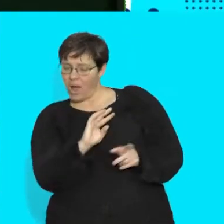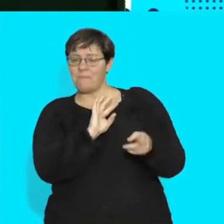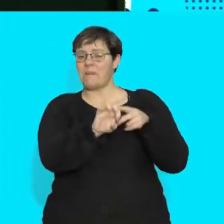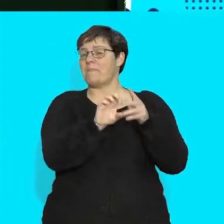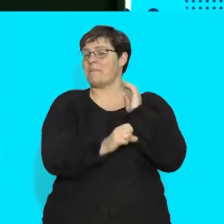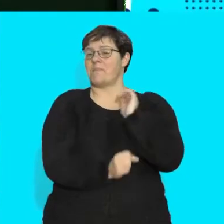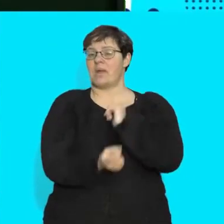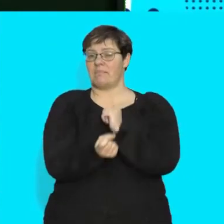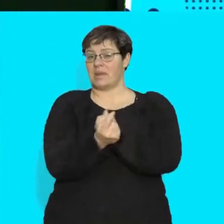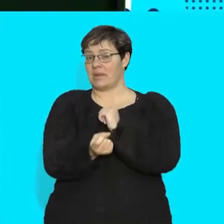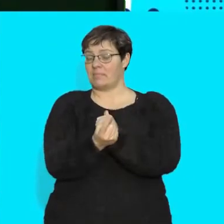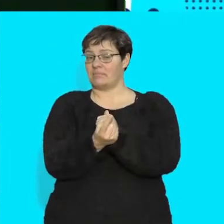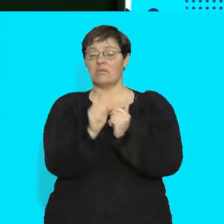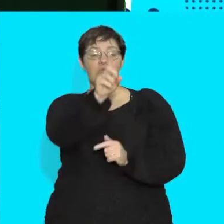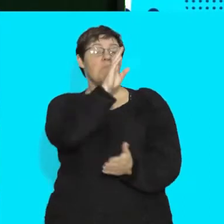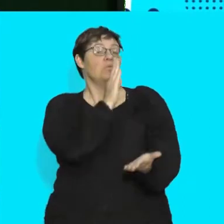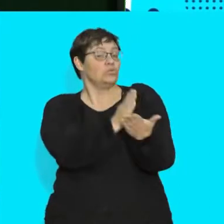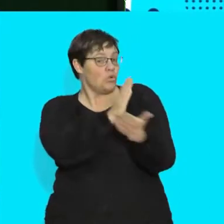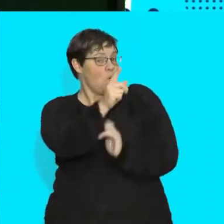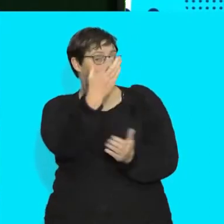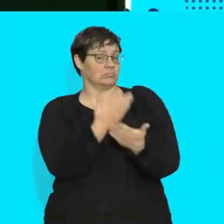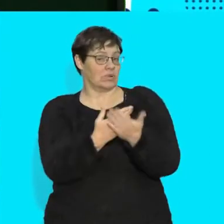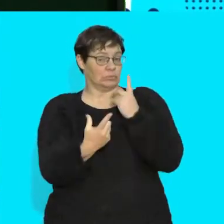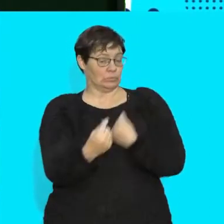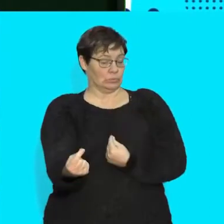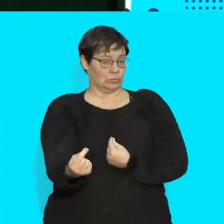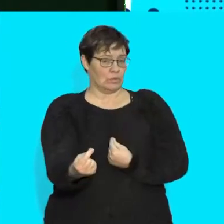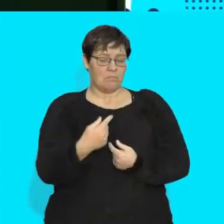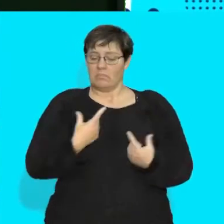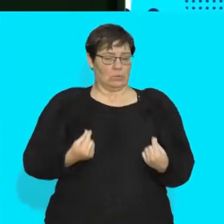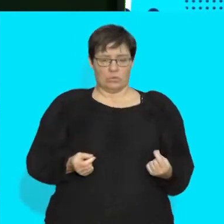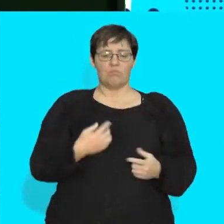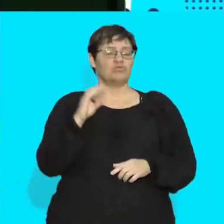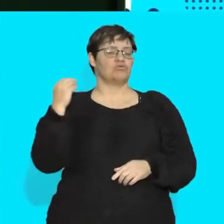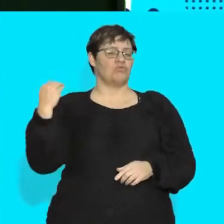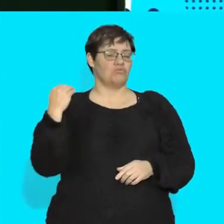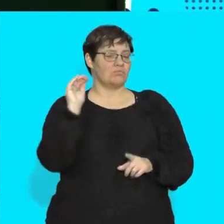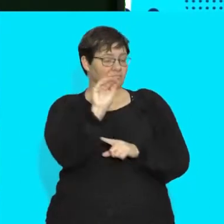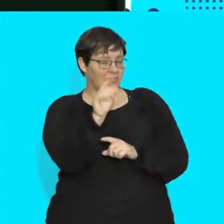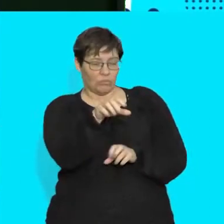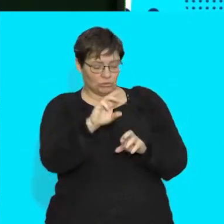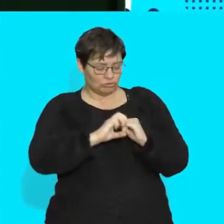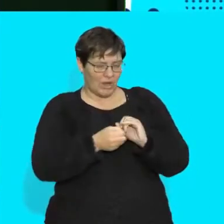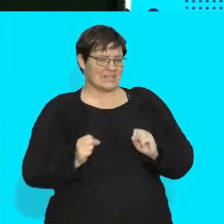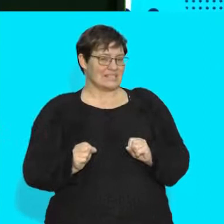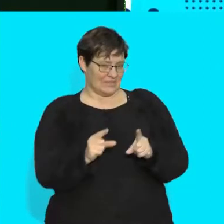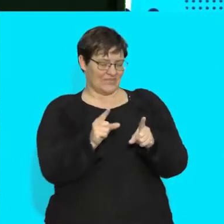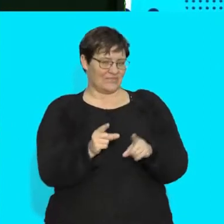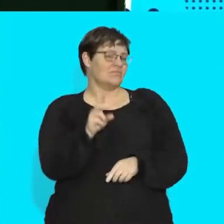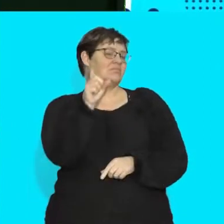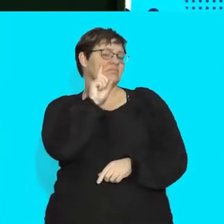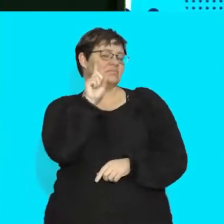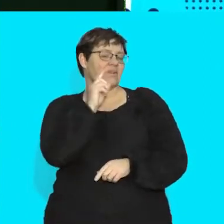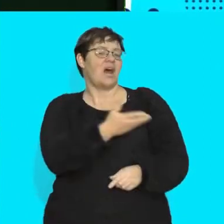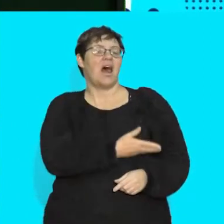happening. And I want you to make sure that you can do that. But I'm not going to do it for you. I'm just going to remind you. Please try it for yourself.